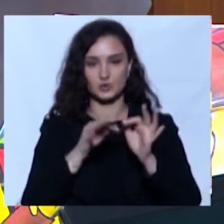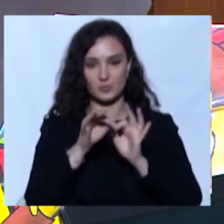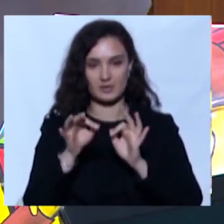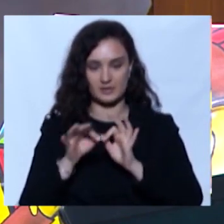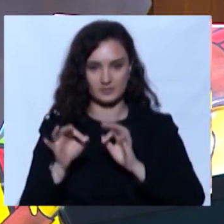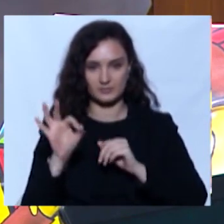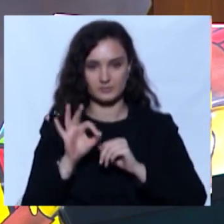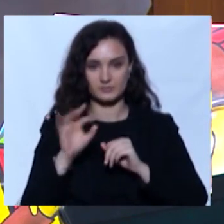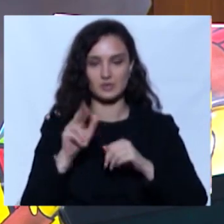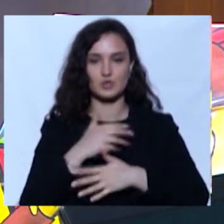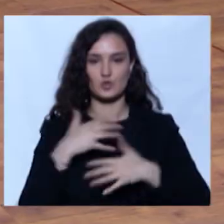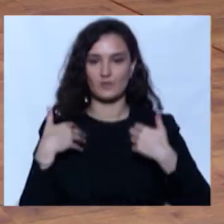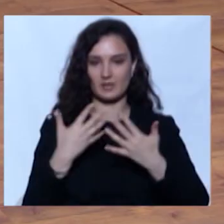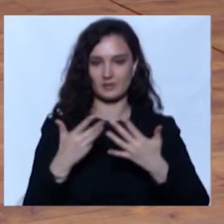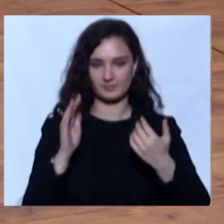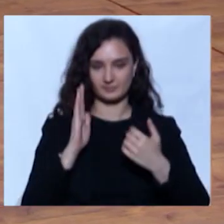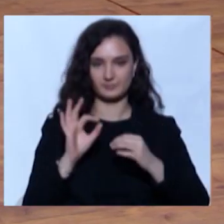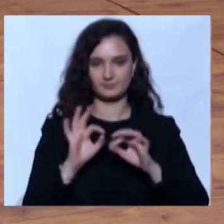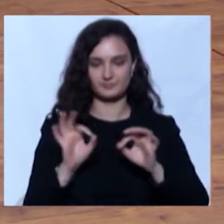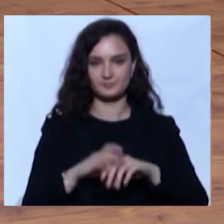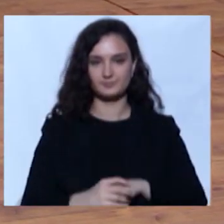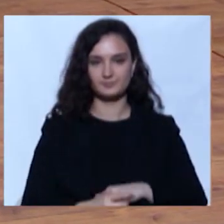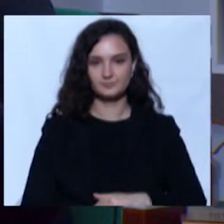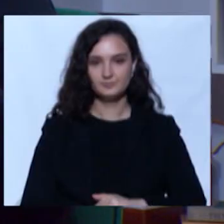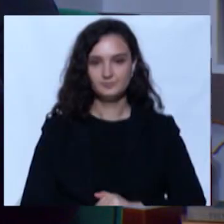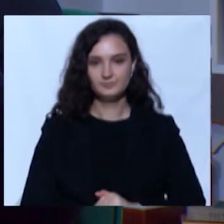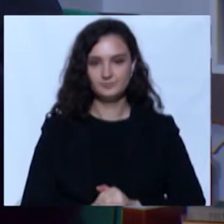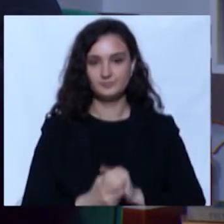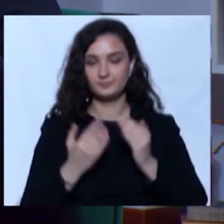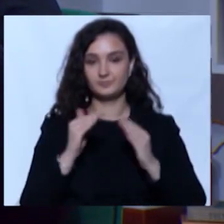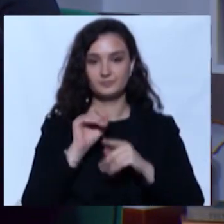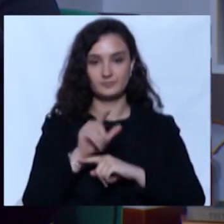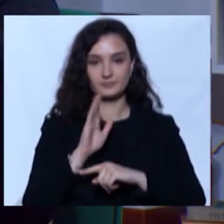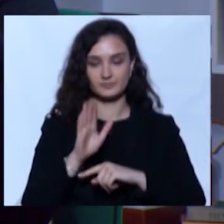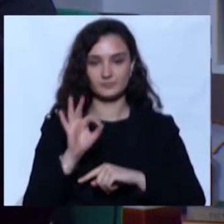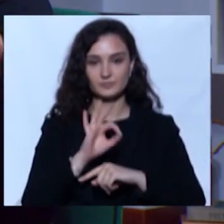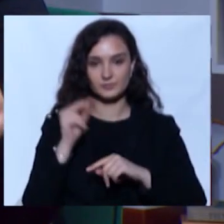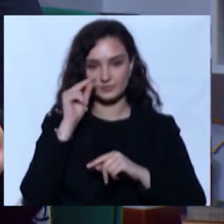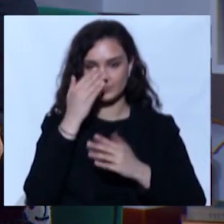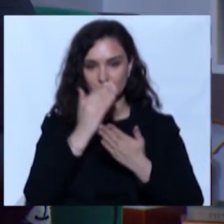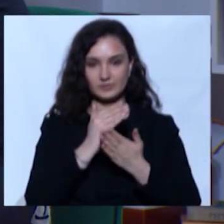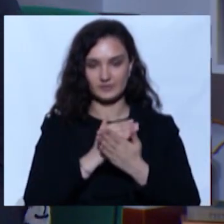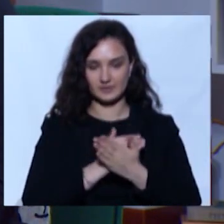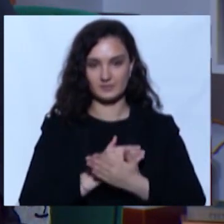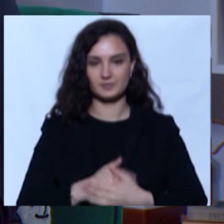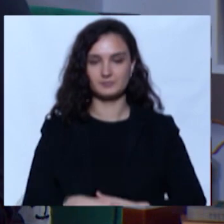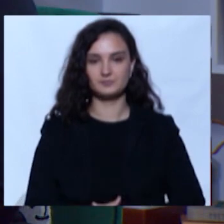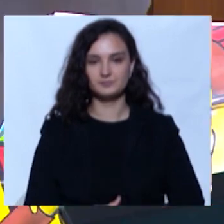and animals. Your homework today will be about school subjects.